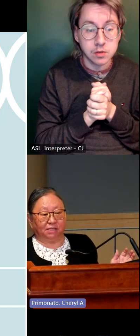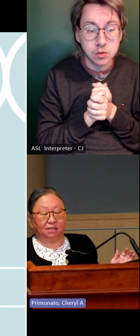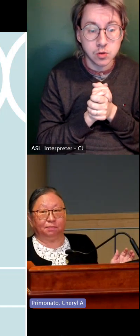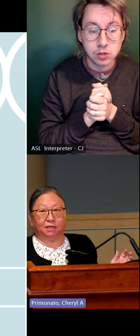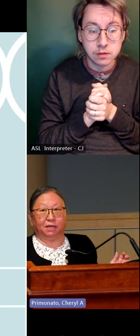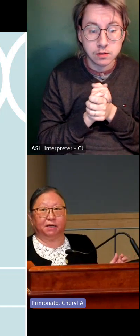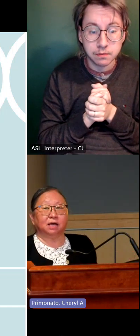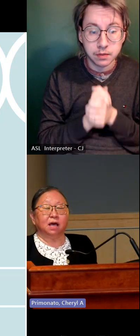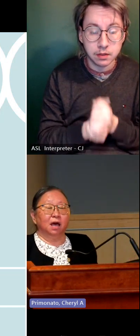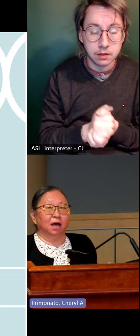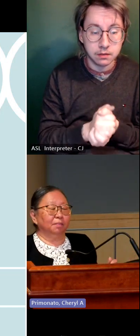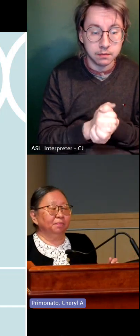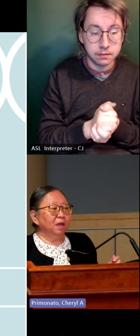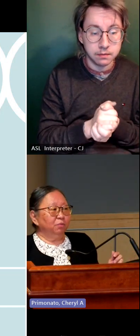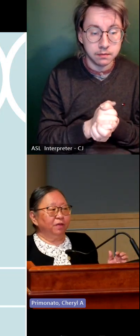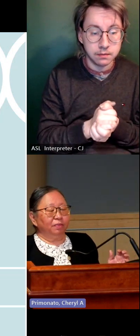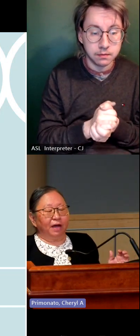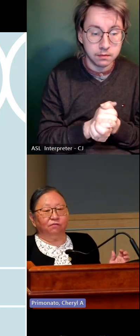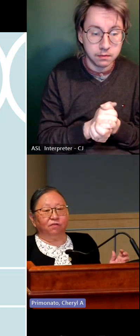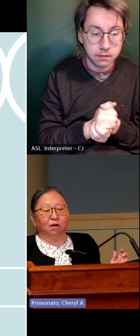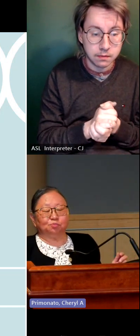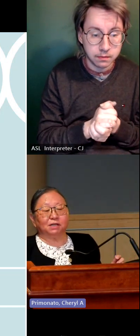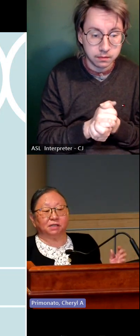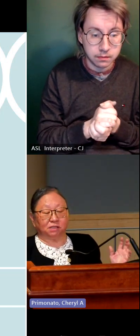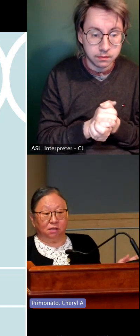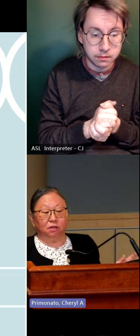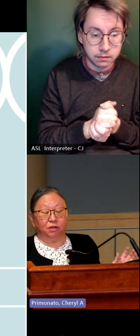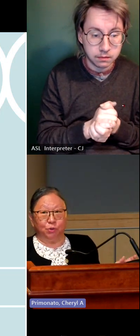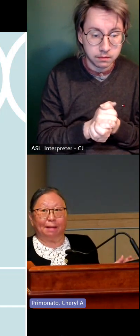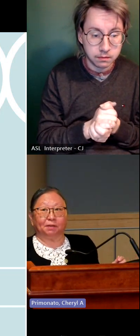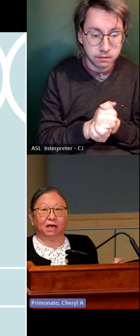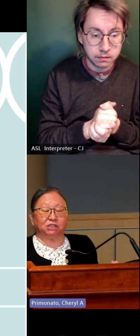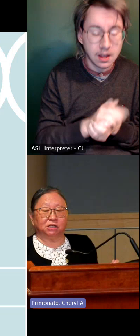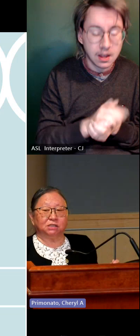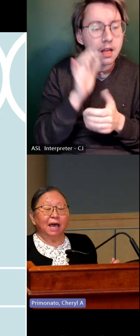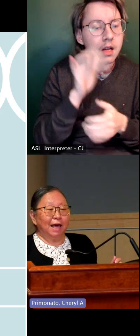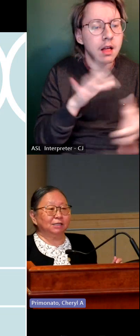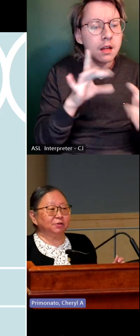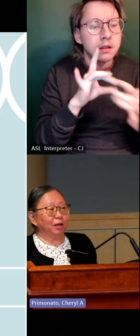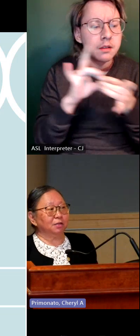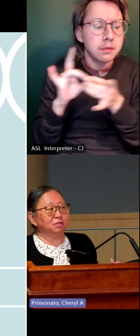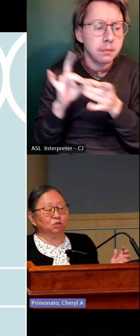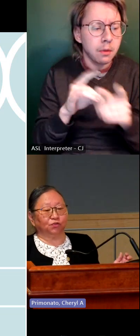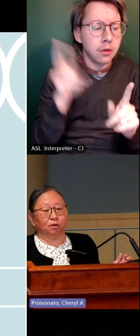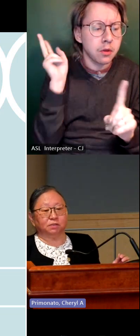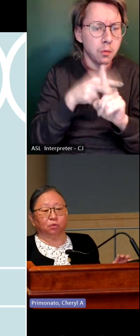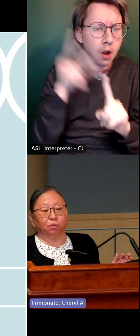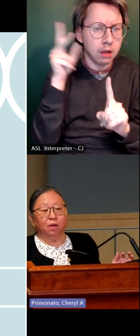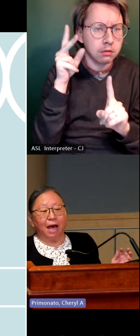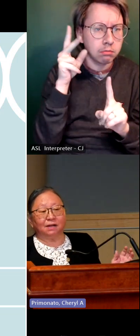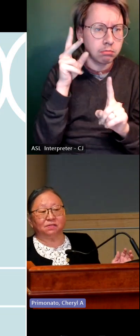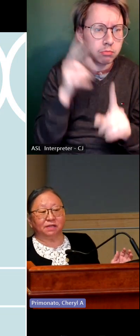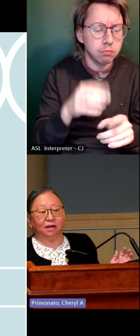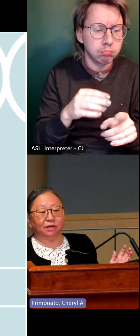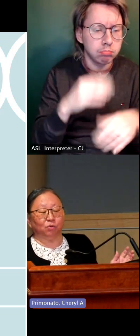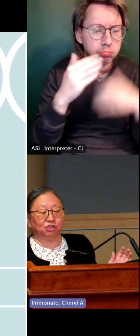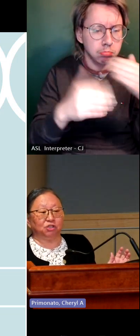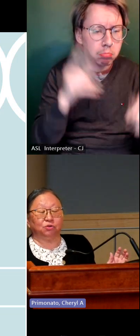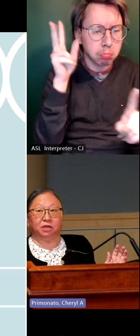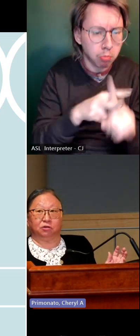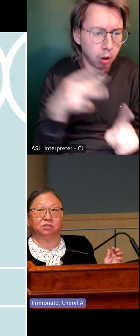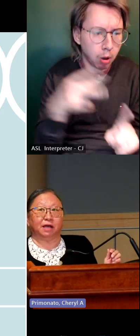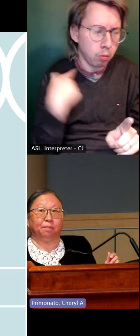or ACDBEs. That involves processing the new applications, as well as those firms that are out of state